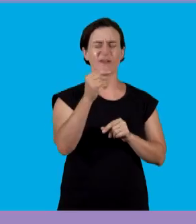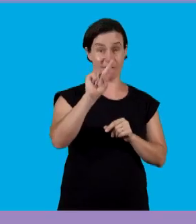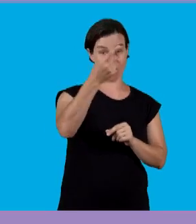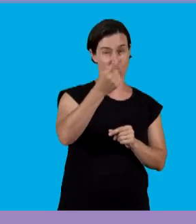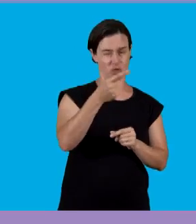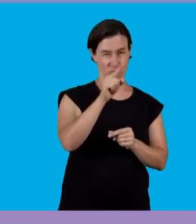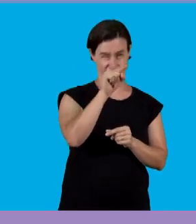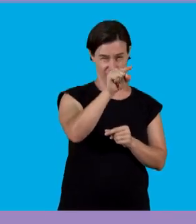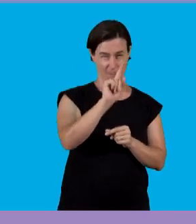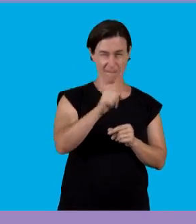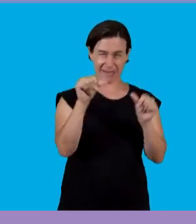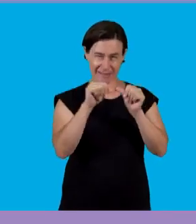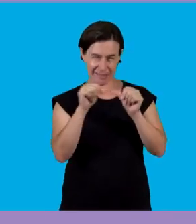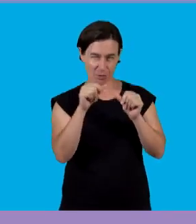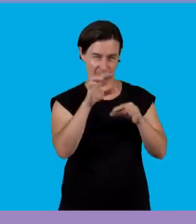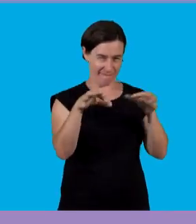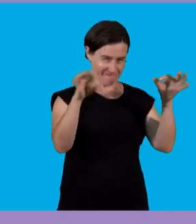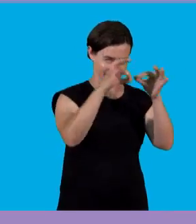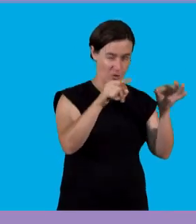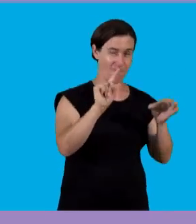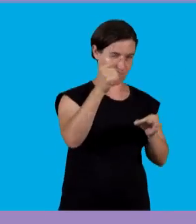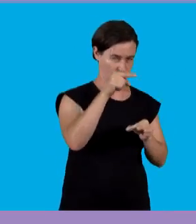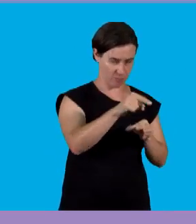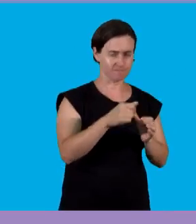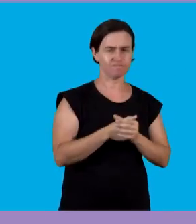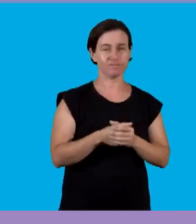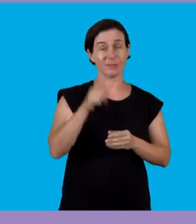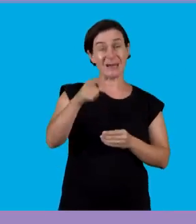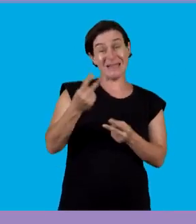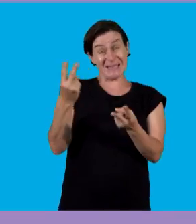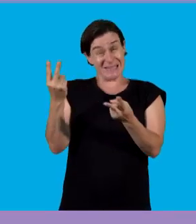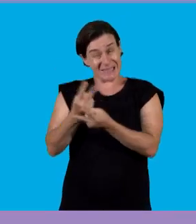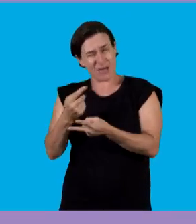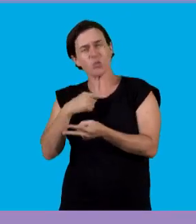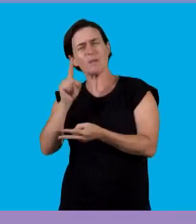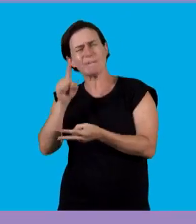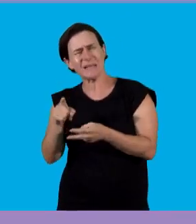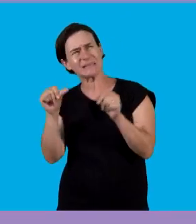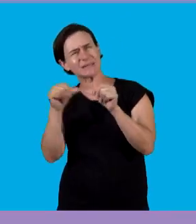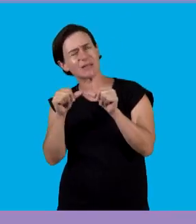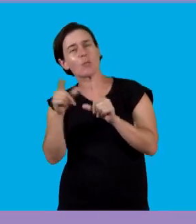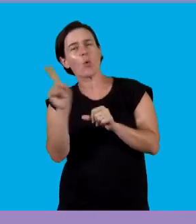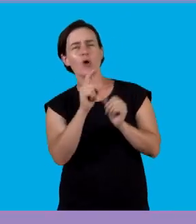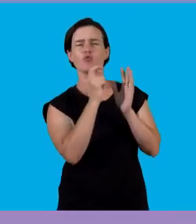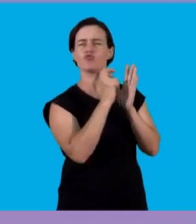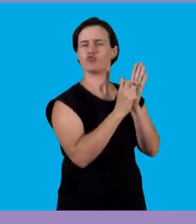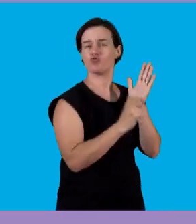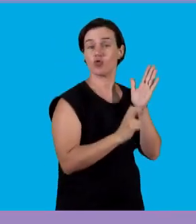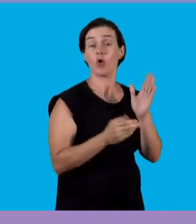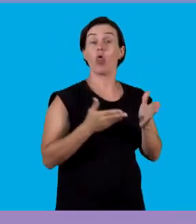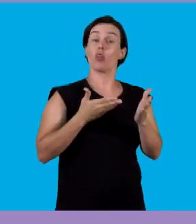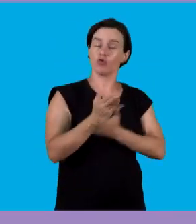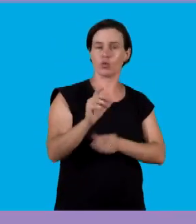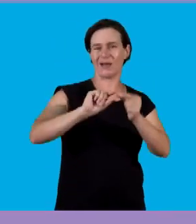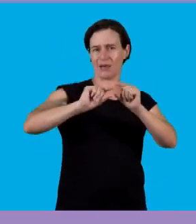our question? What about the second part of our question there? It says we need to determine the rule as an equation.